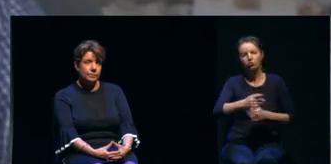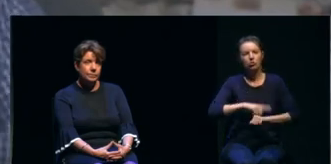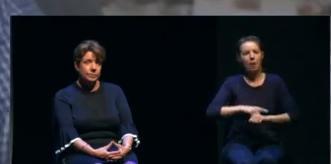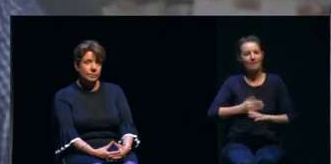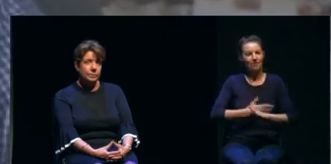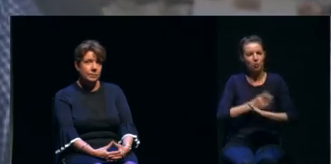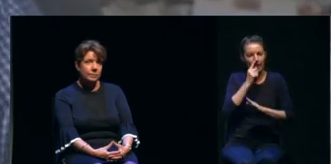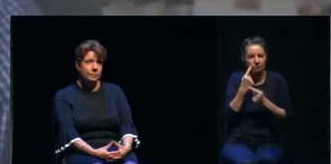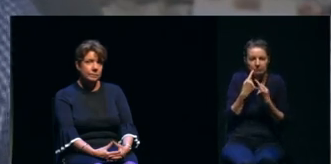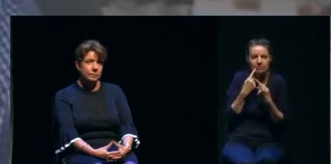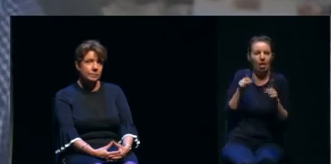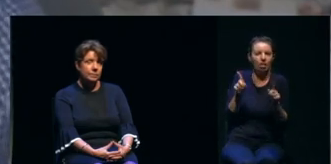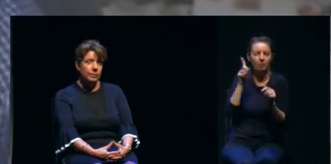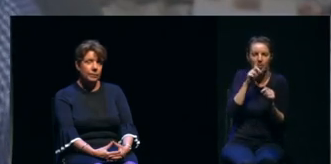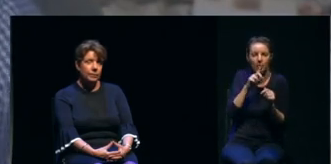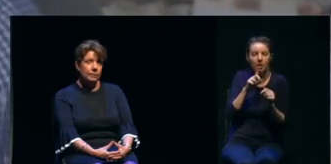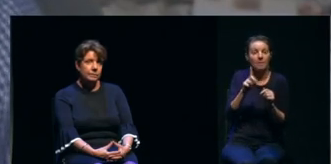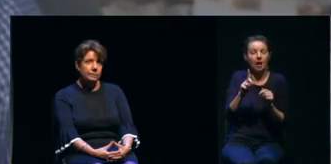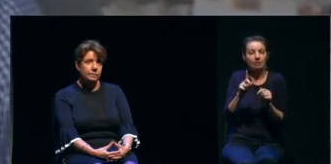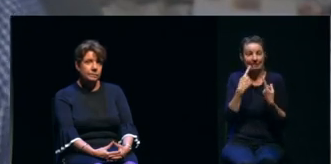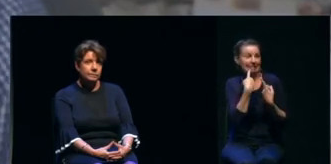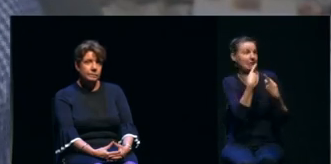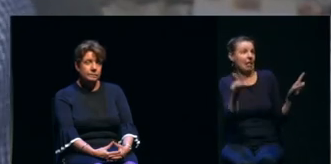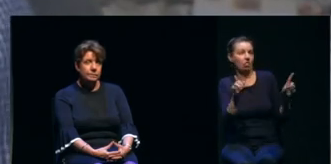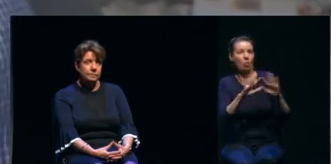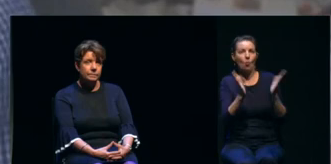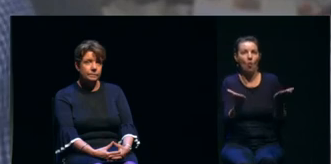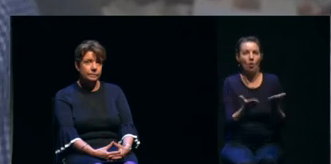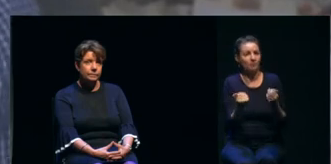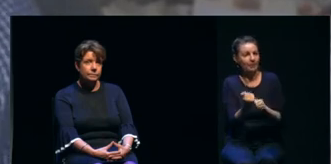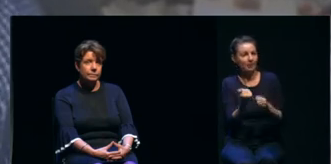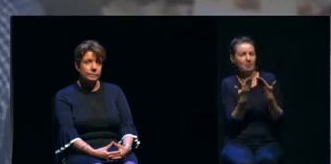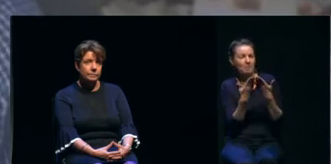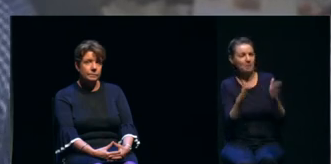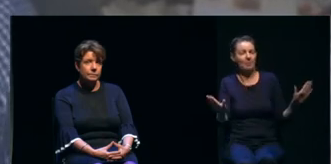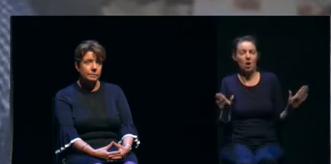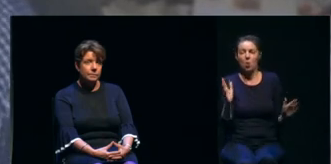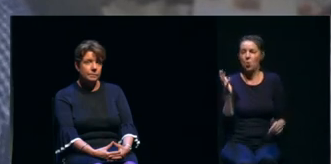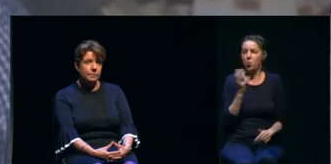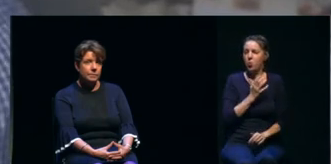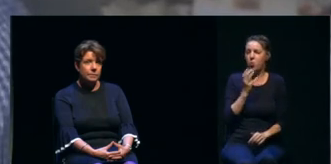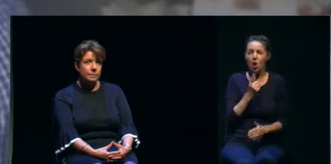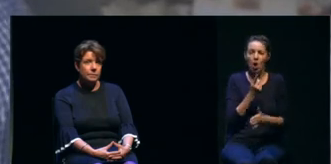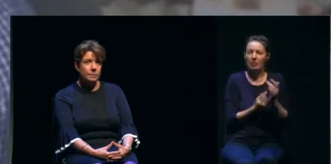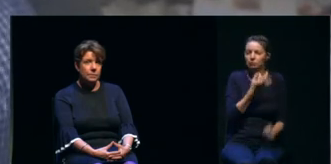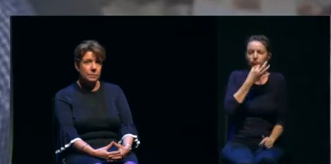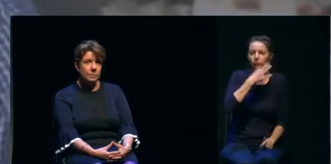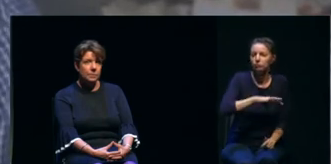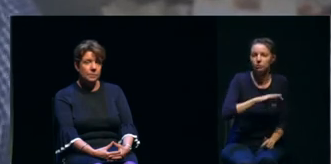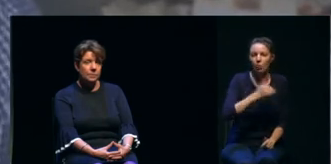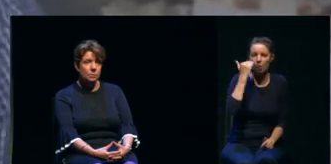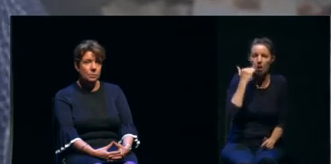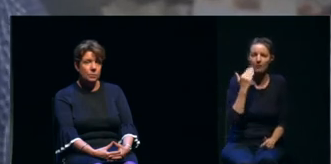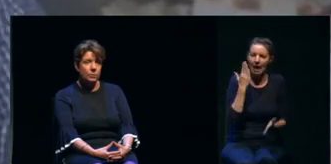difficult process. The idea of telling the world and making this public, you know, we know it's a fractional amount of women who will go public with these things. They